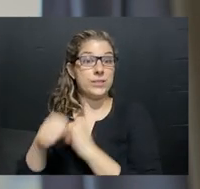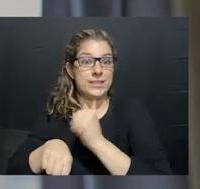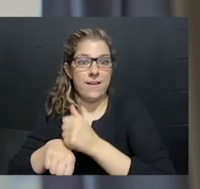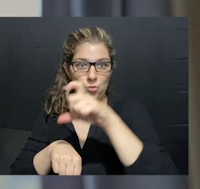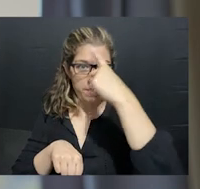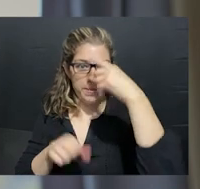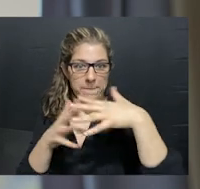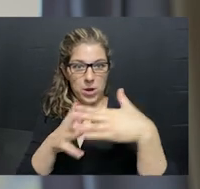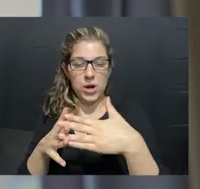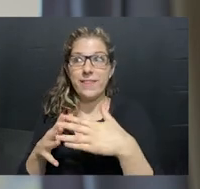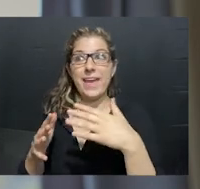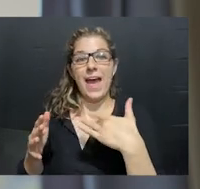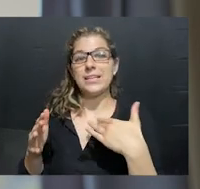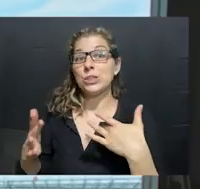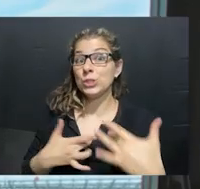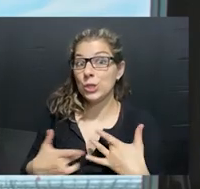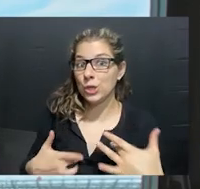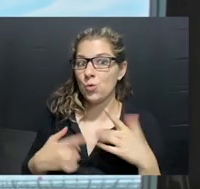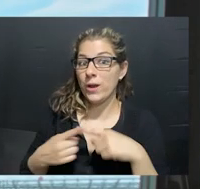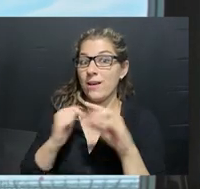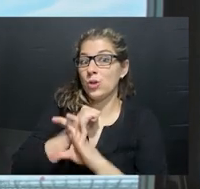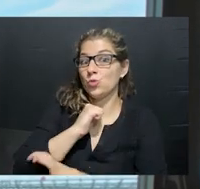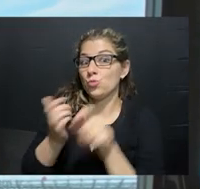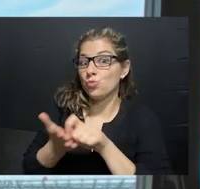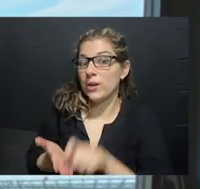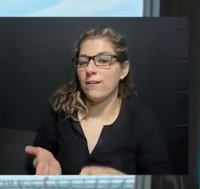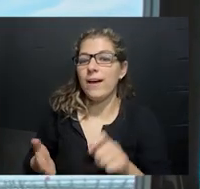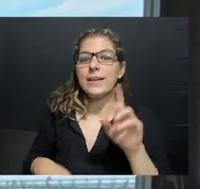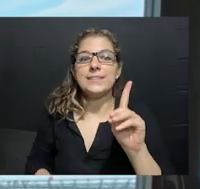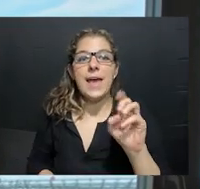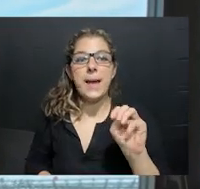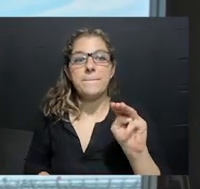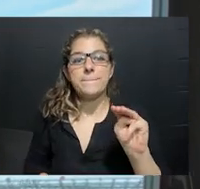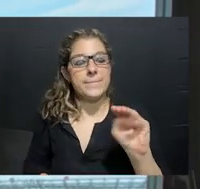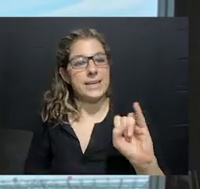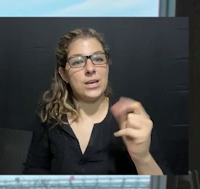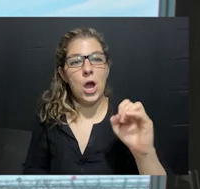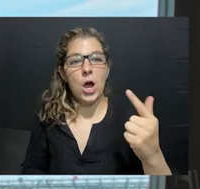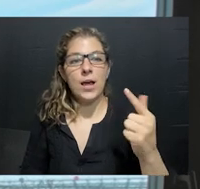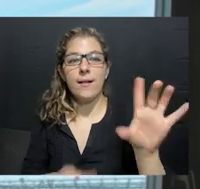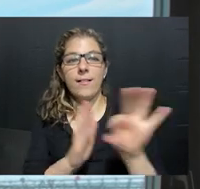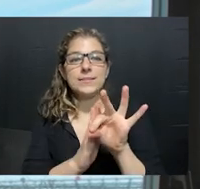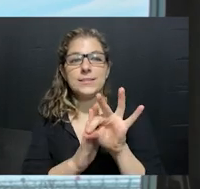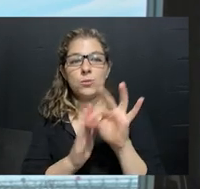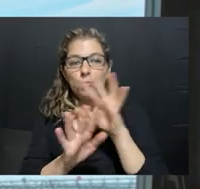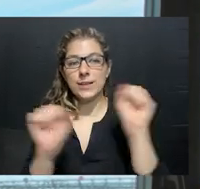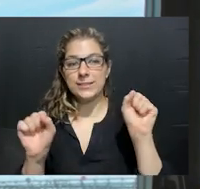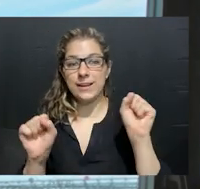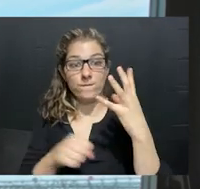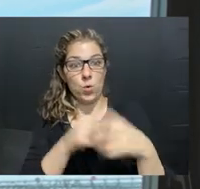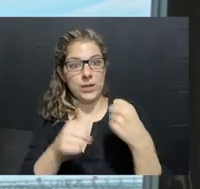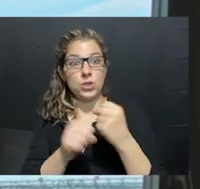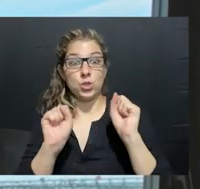Republic that one day a demagogue might be elected as president who over 4 years could